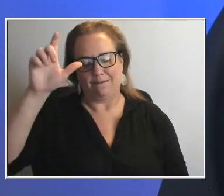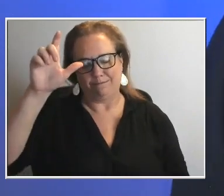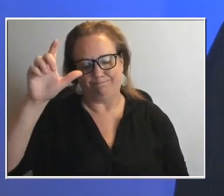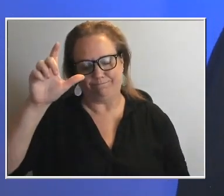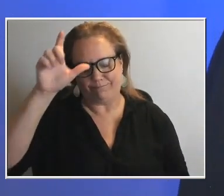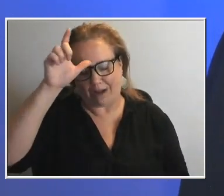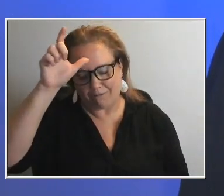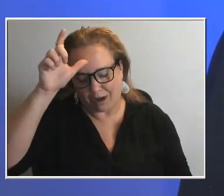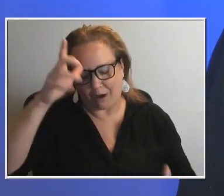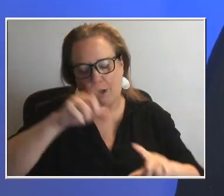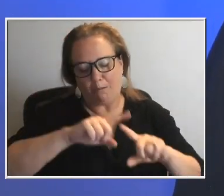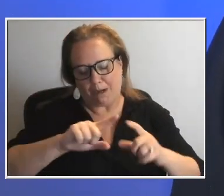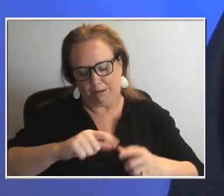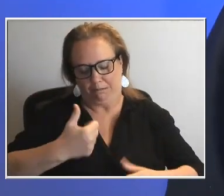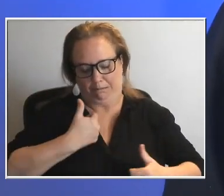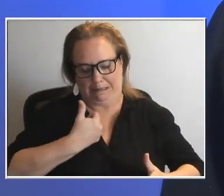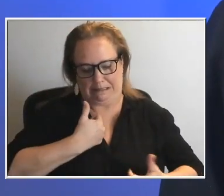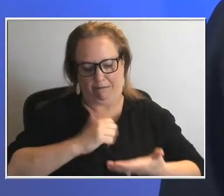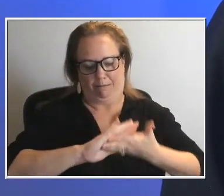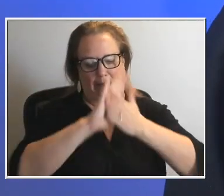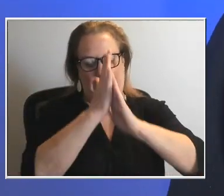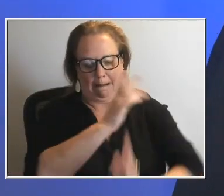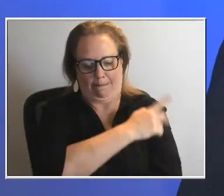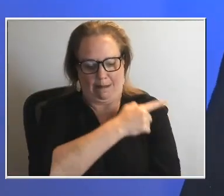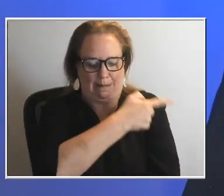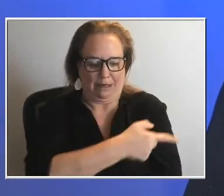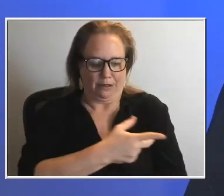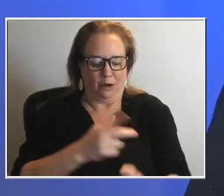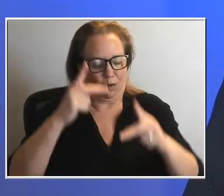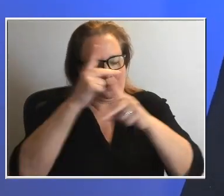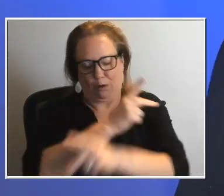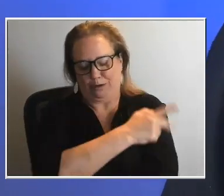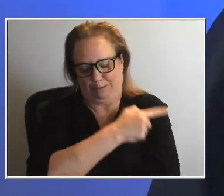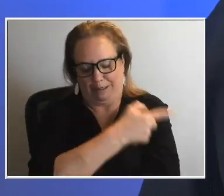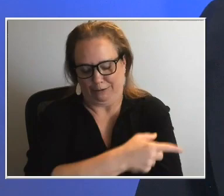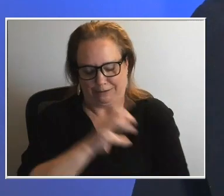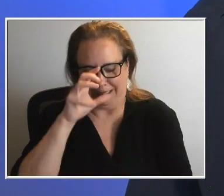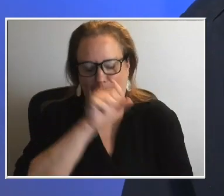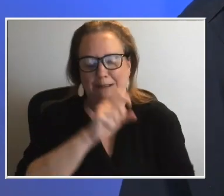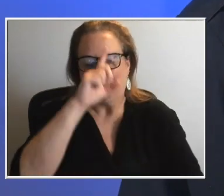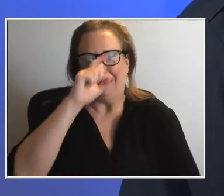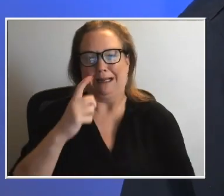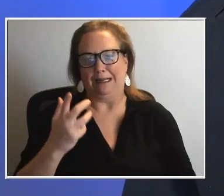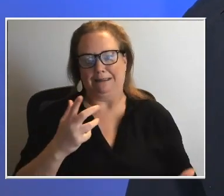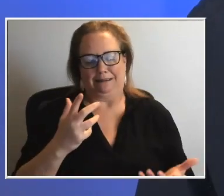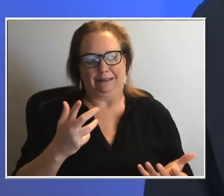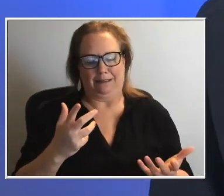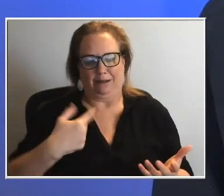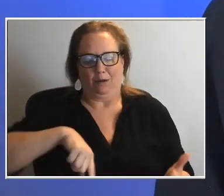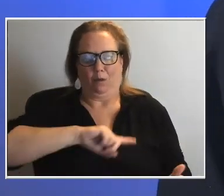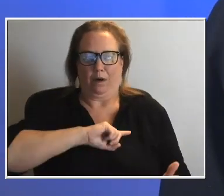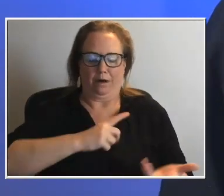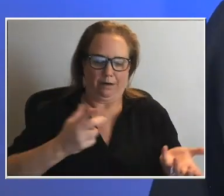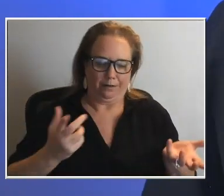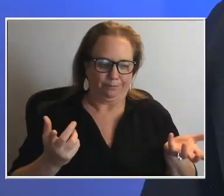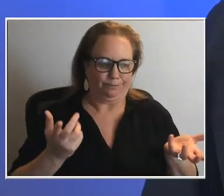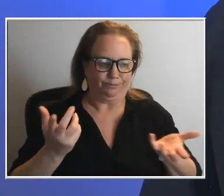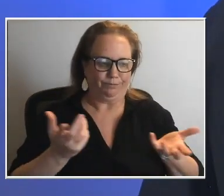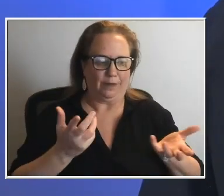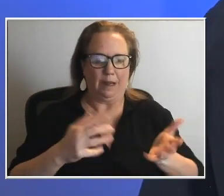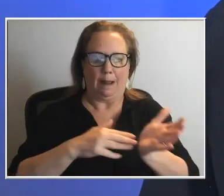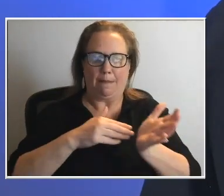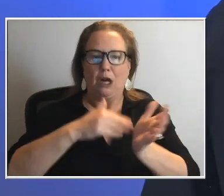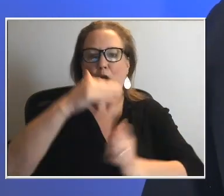the patient, we're probably the worst patients around, because we have medical